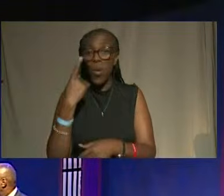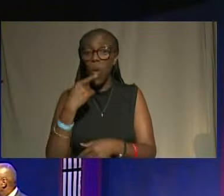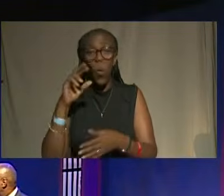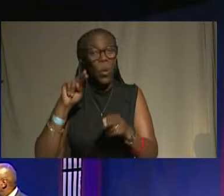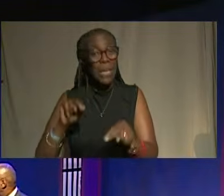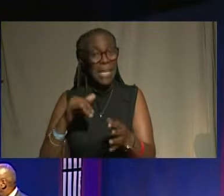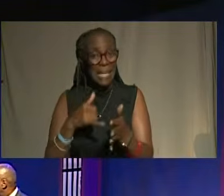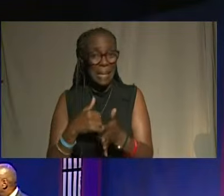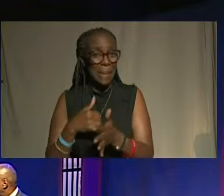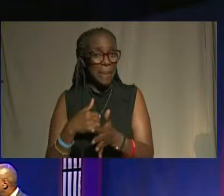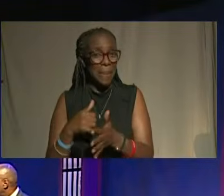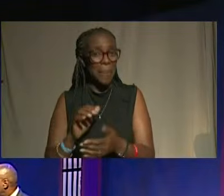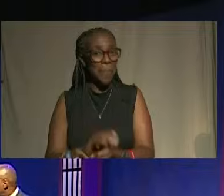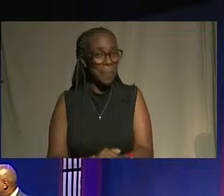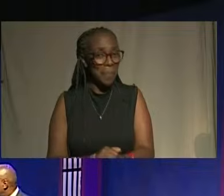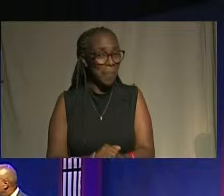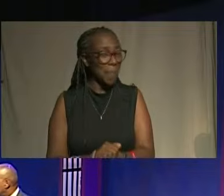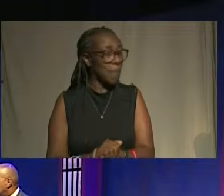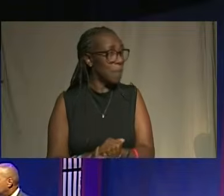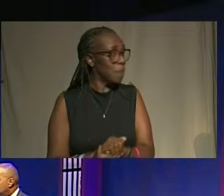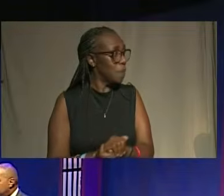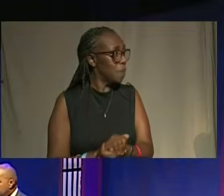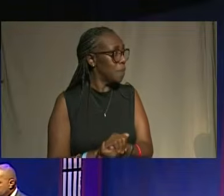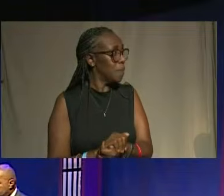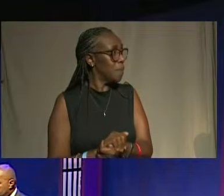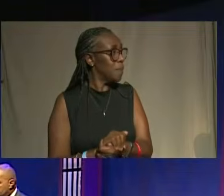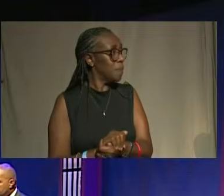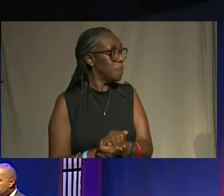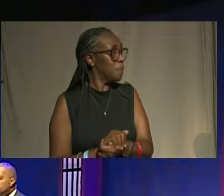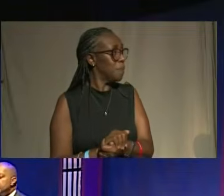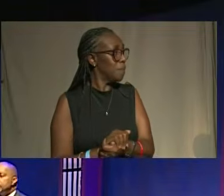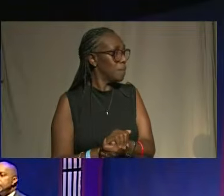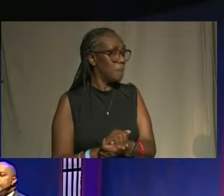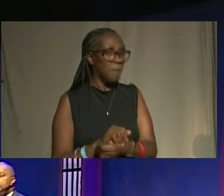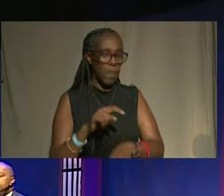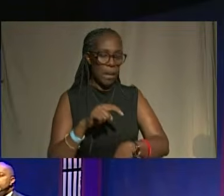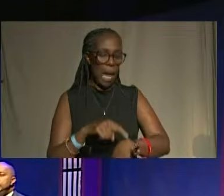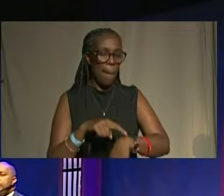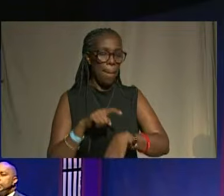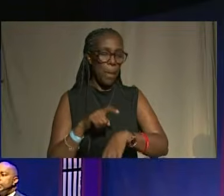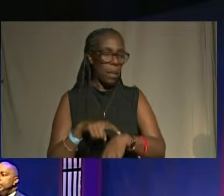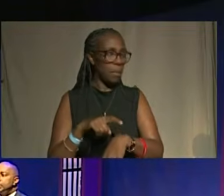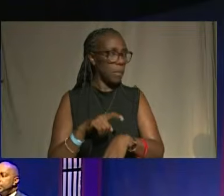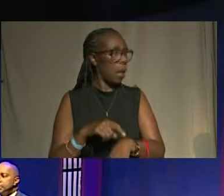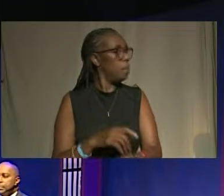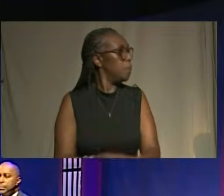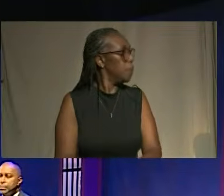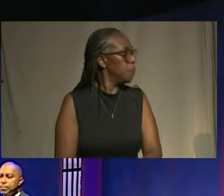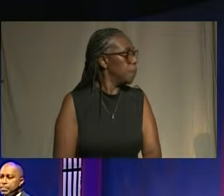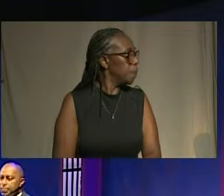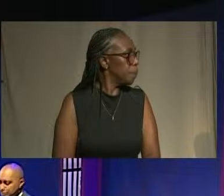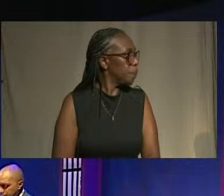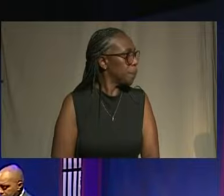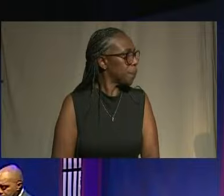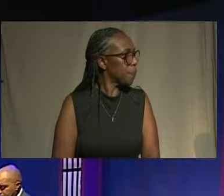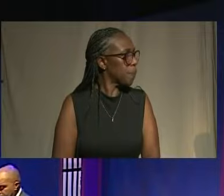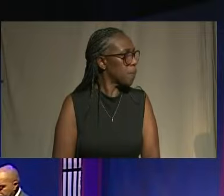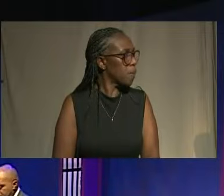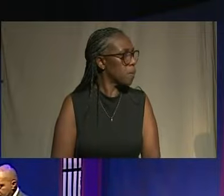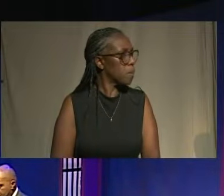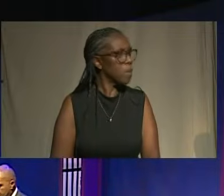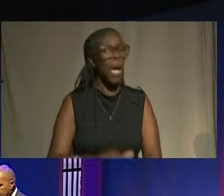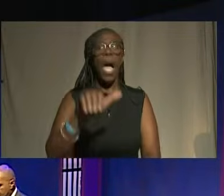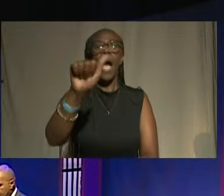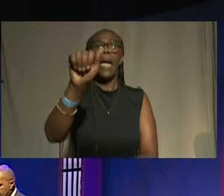Minister of Education is speaking as if she didn't know all of this. Time. Andrea, your question for Team JLP.